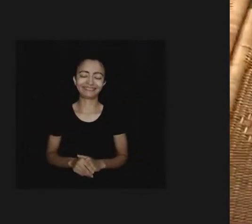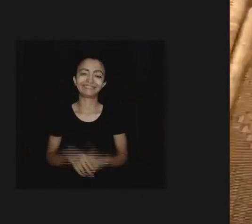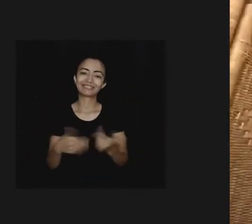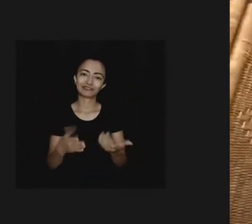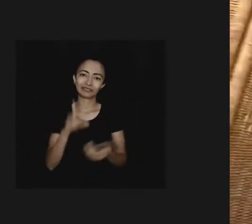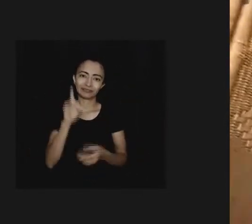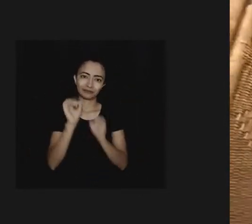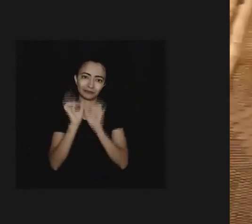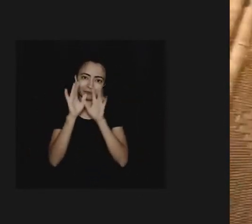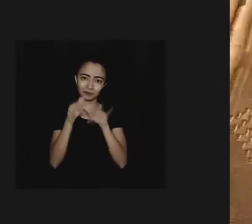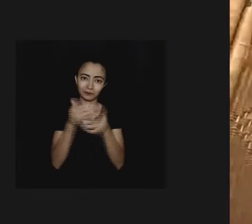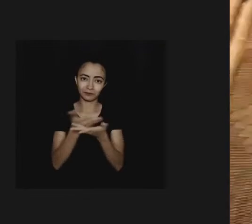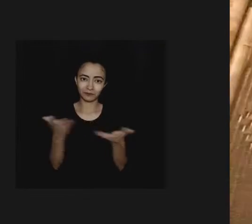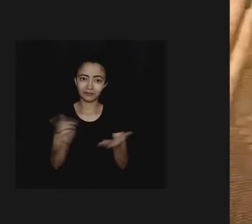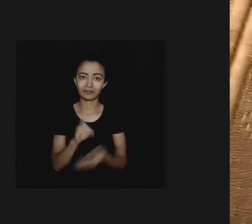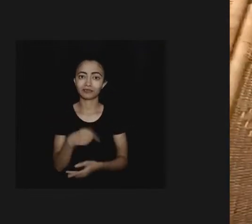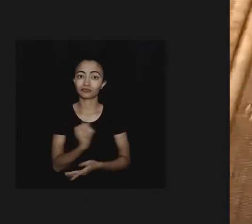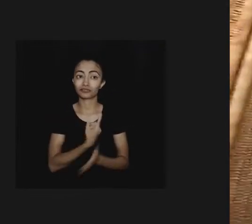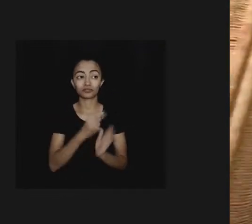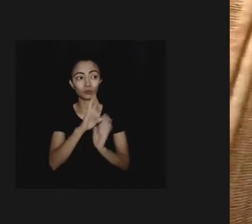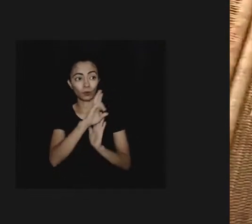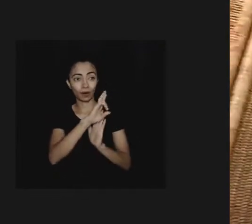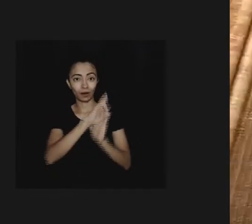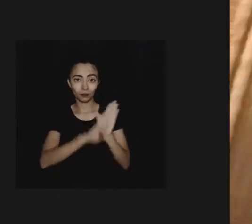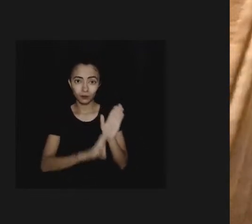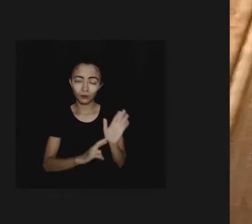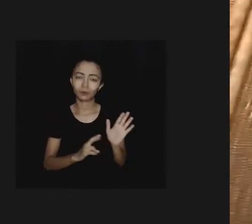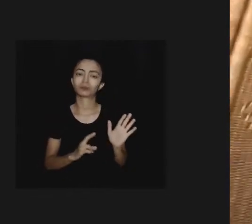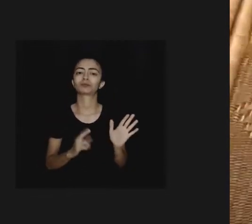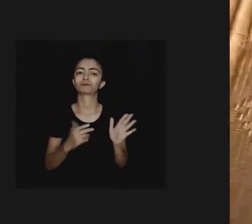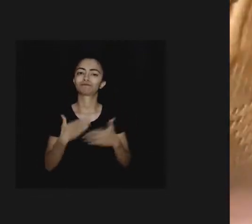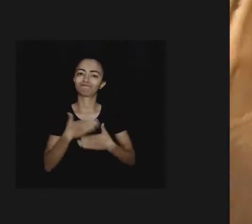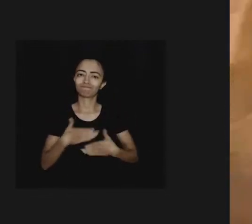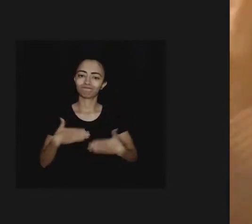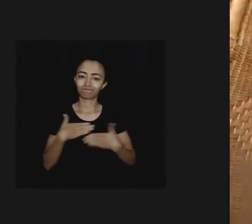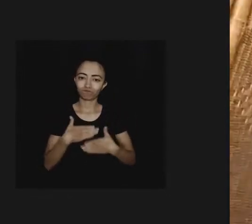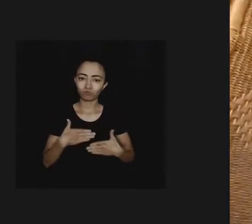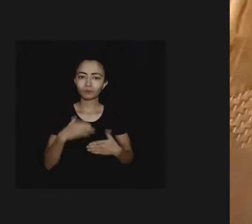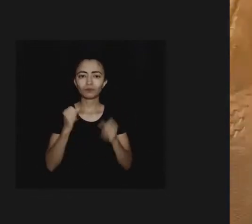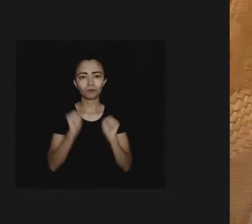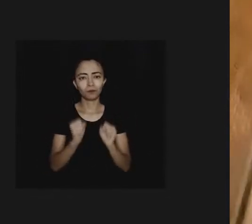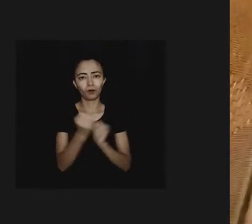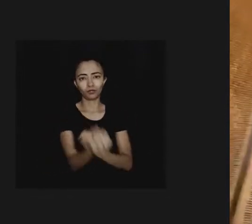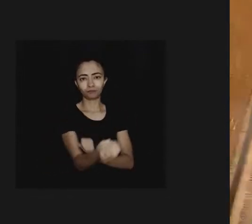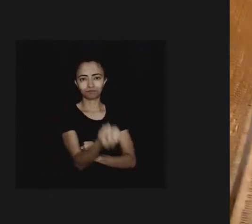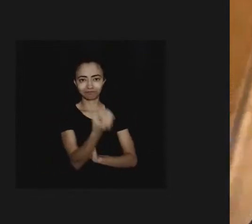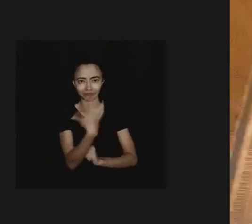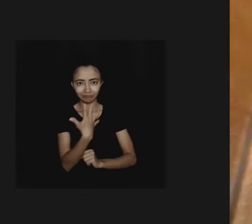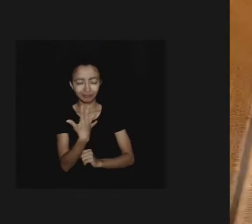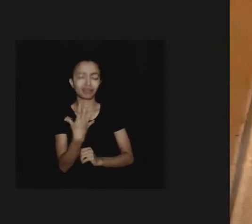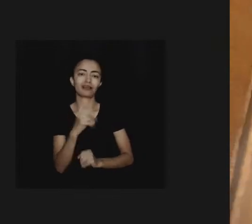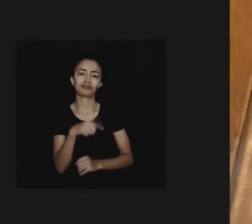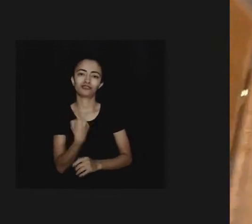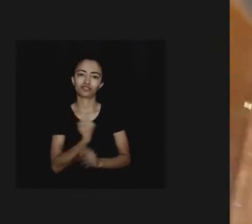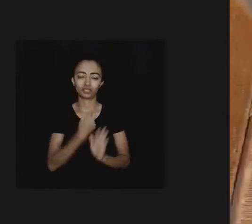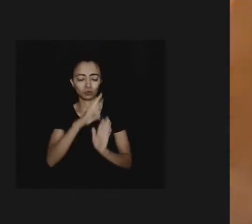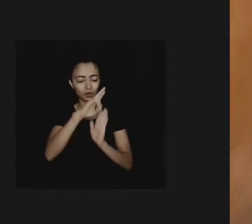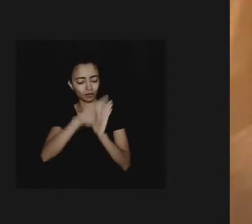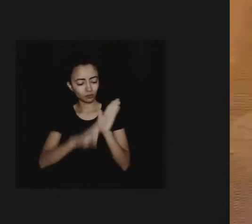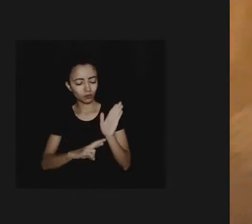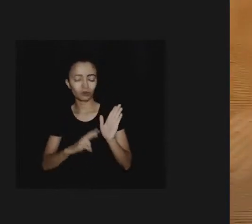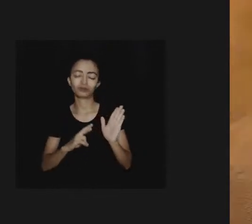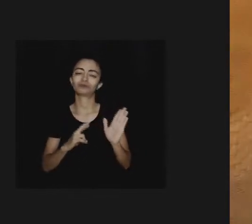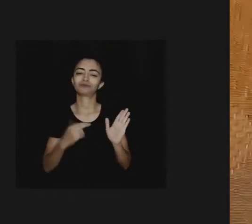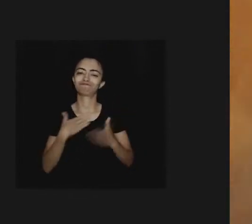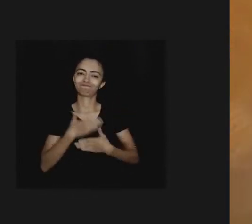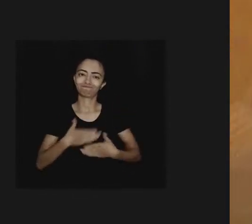at WHO. We're really delighted with it. It's really great. Thanks. Perfect. Thank you very much for the last